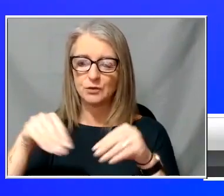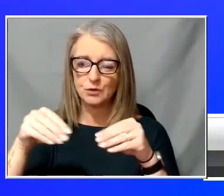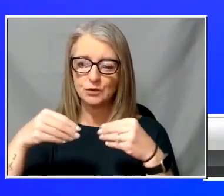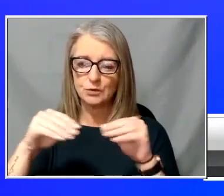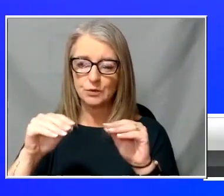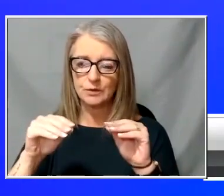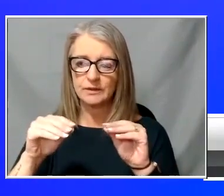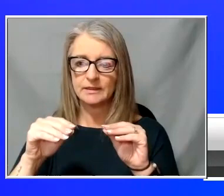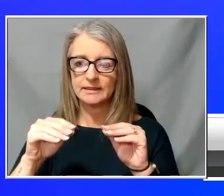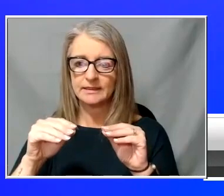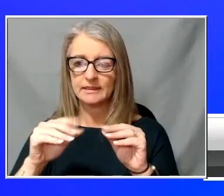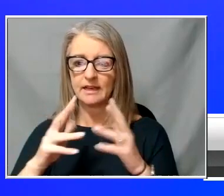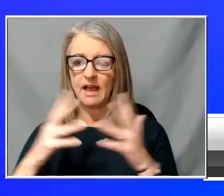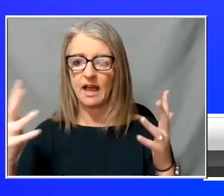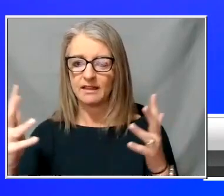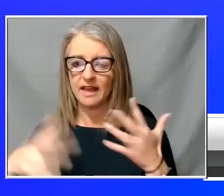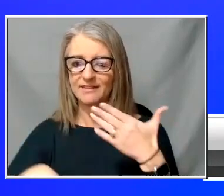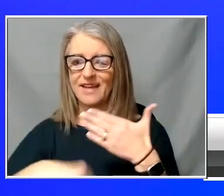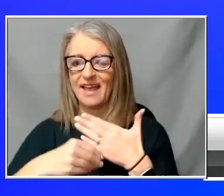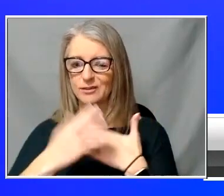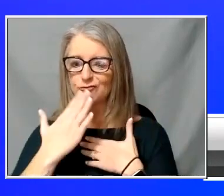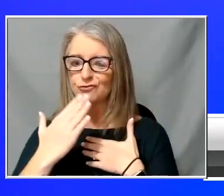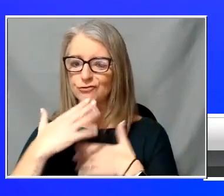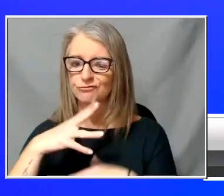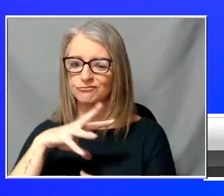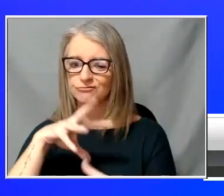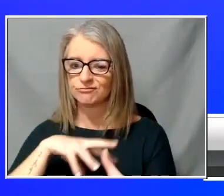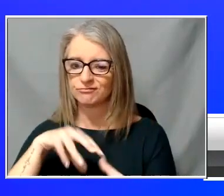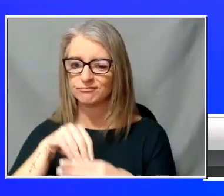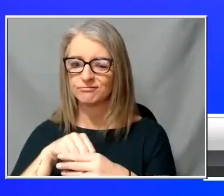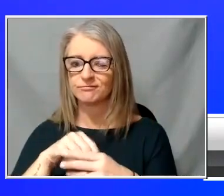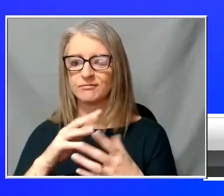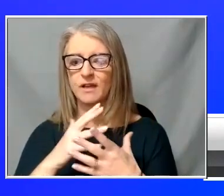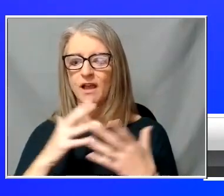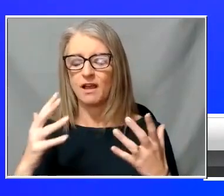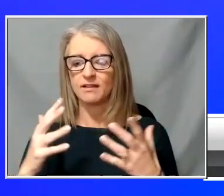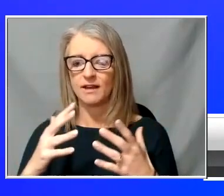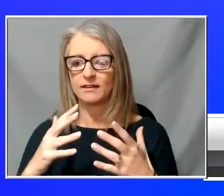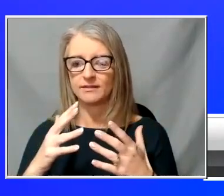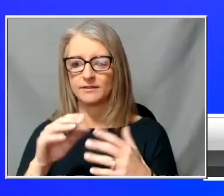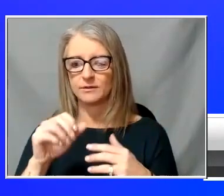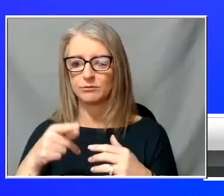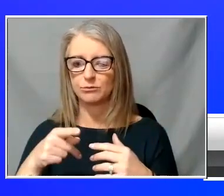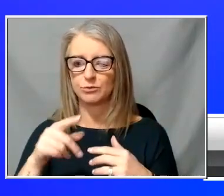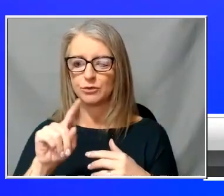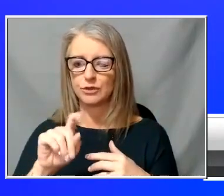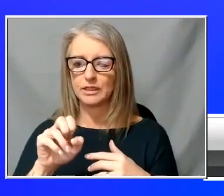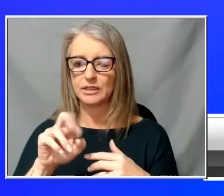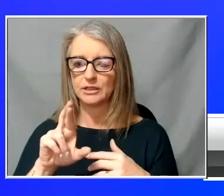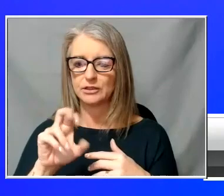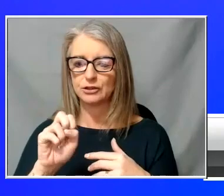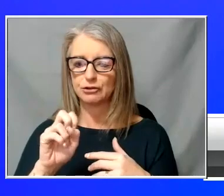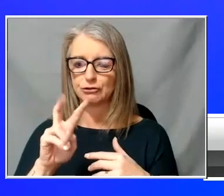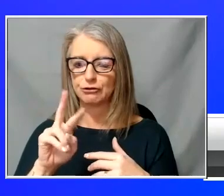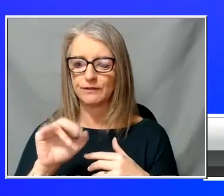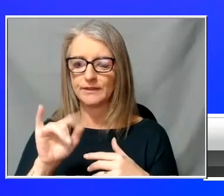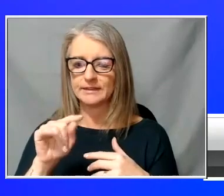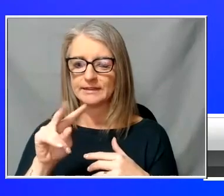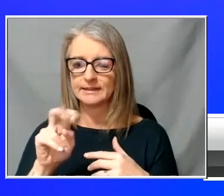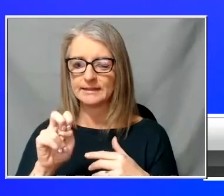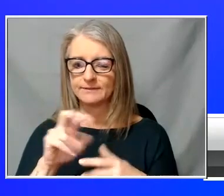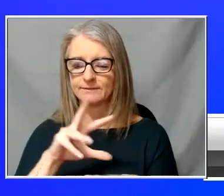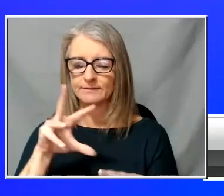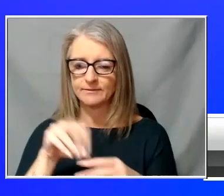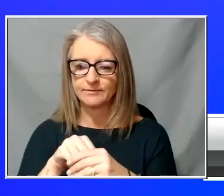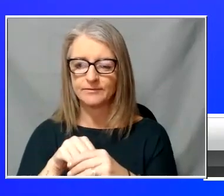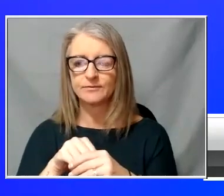salad dressing has a lot of added sugar. Has a lot of preservatives that you don't need. When you make your own, you can